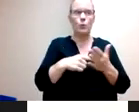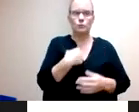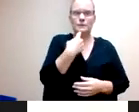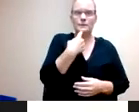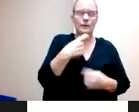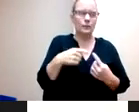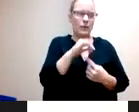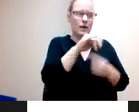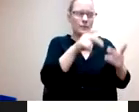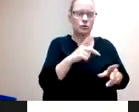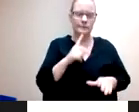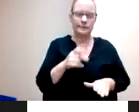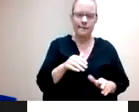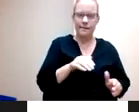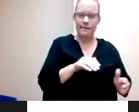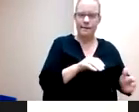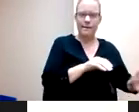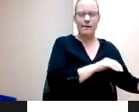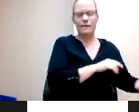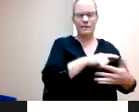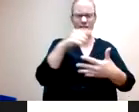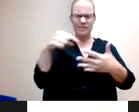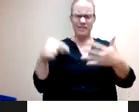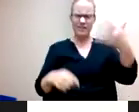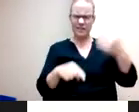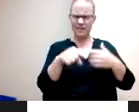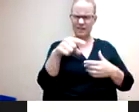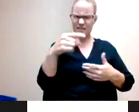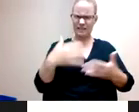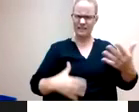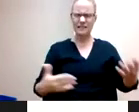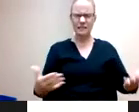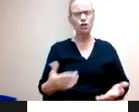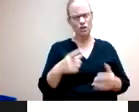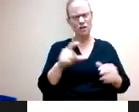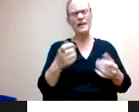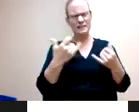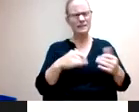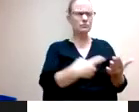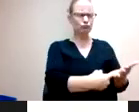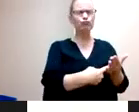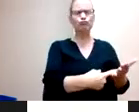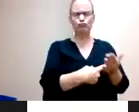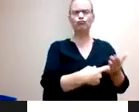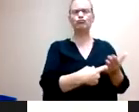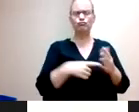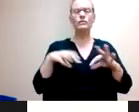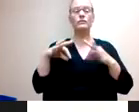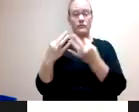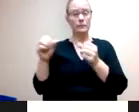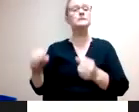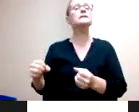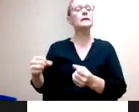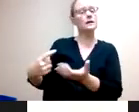someone's going through these. And these are many open-ended things that we can still talk about and families can talk about that